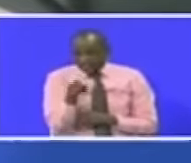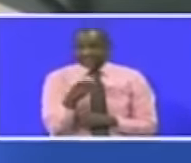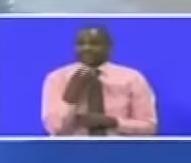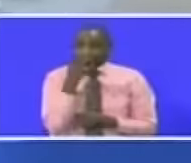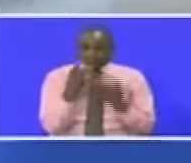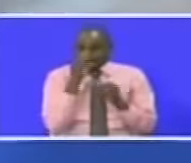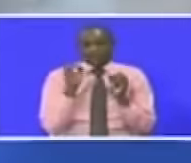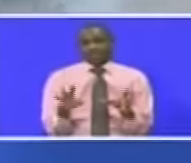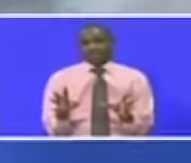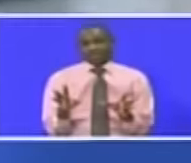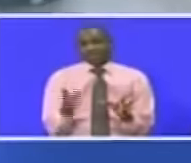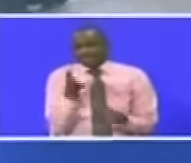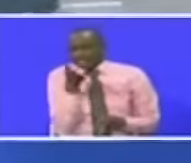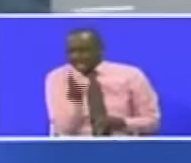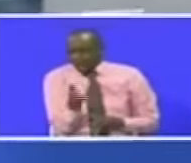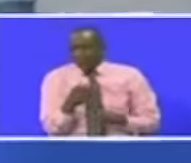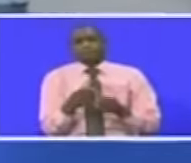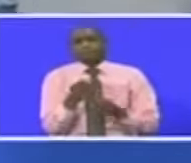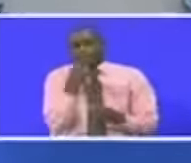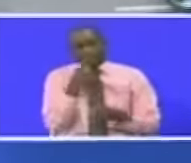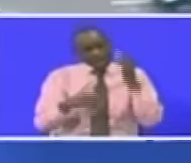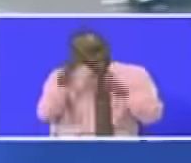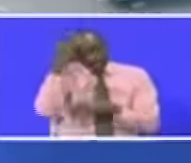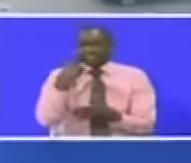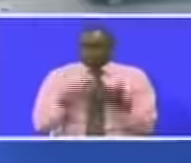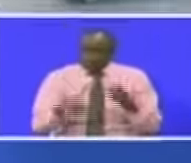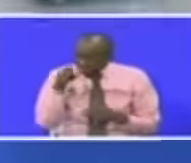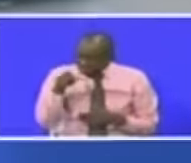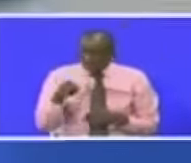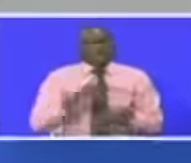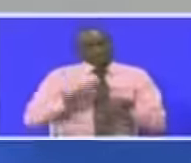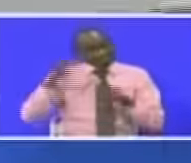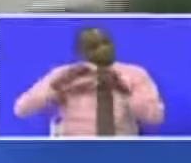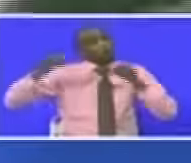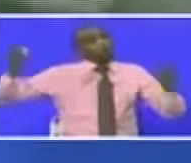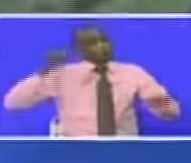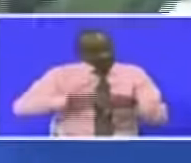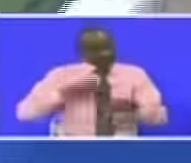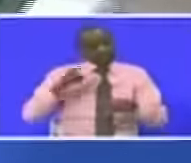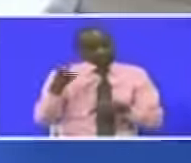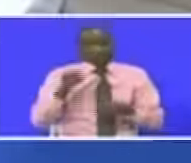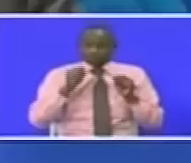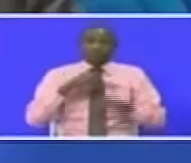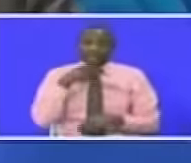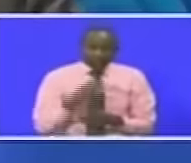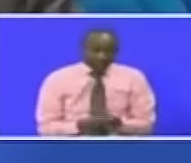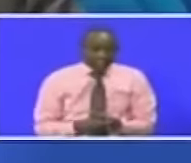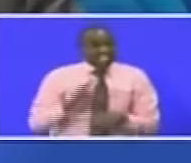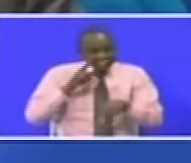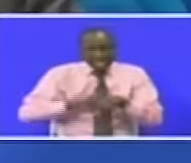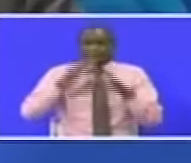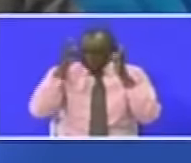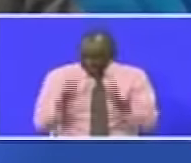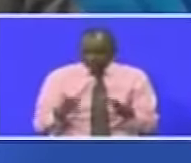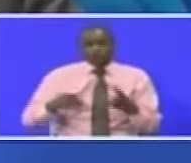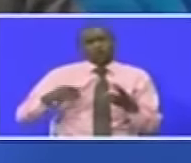conflict. According to medical experts, the tear gas has short and long-term effects that can lead to death. When someone is exposed to